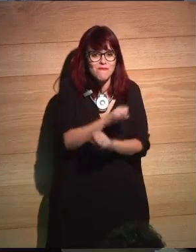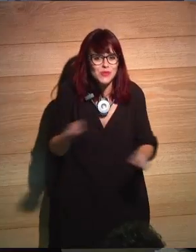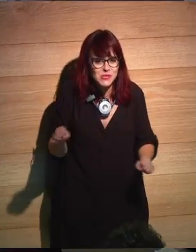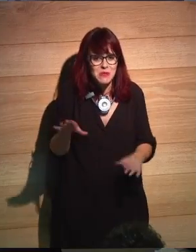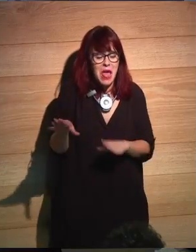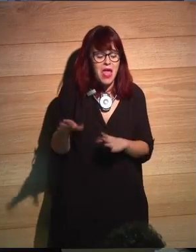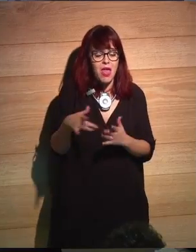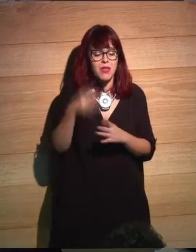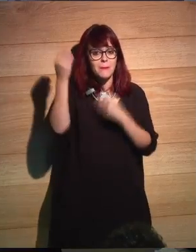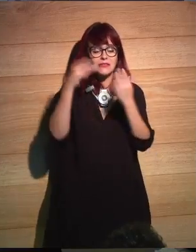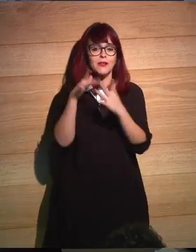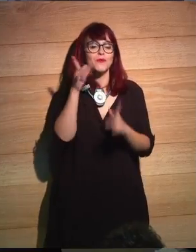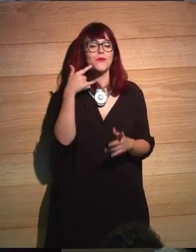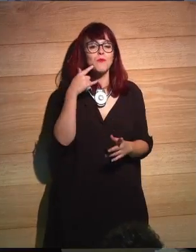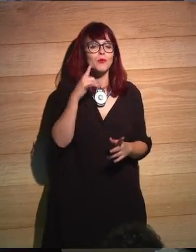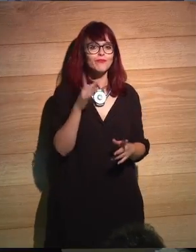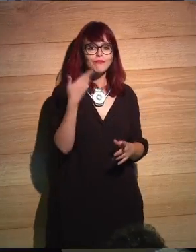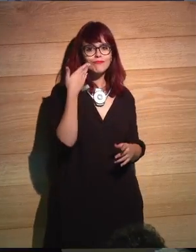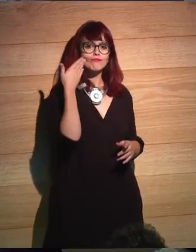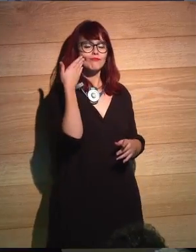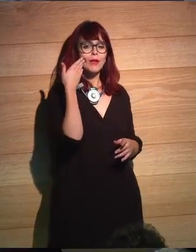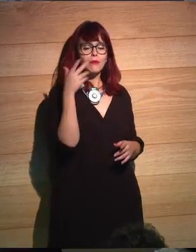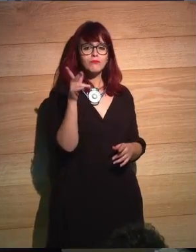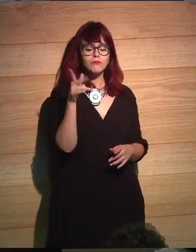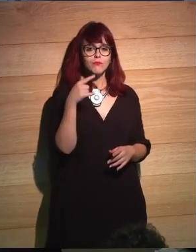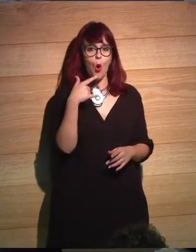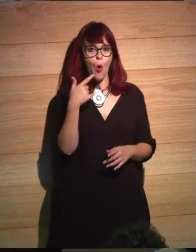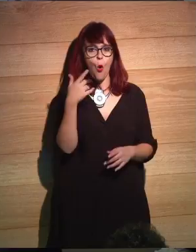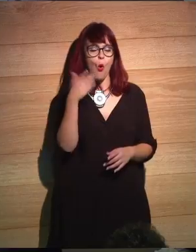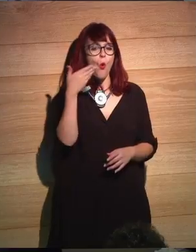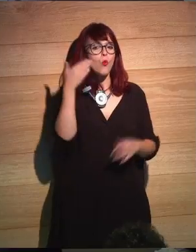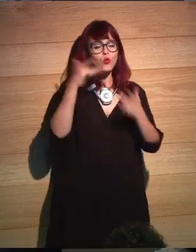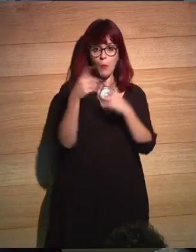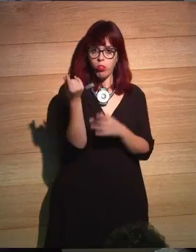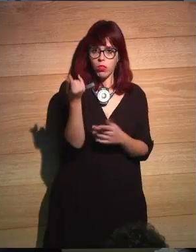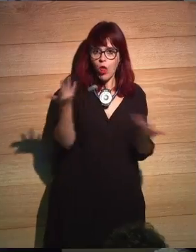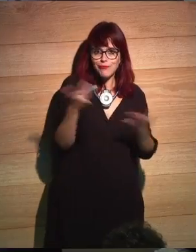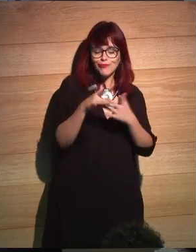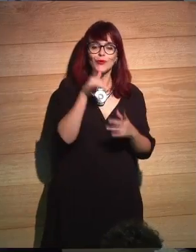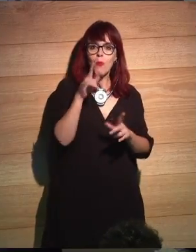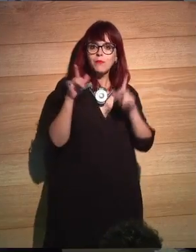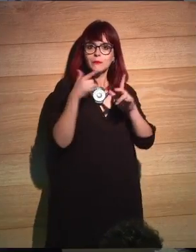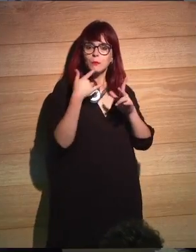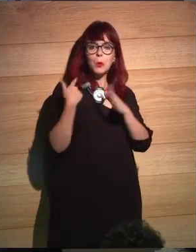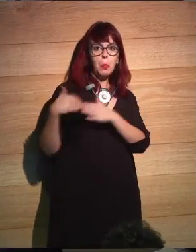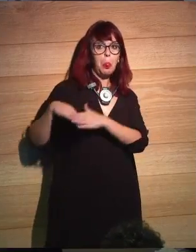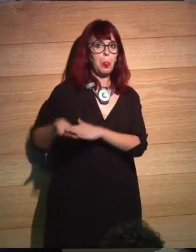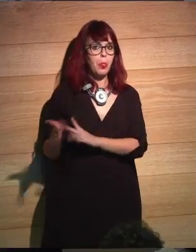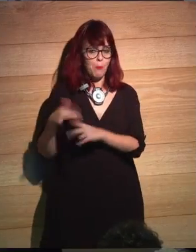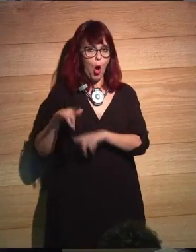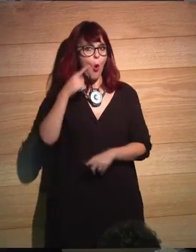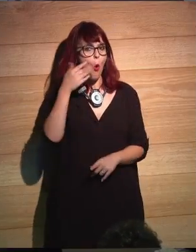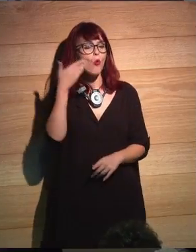wealth. Even if you had money, you were hiding it, and maybe you were proud of it, but you didn't really show it